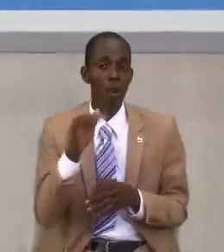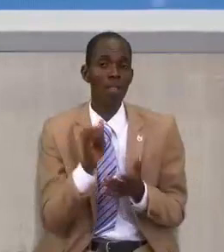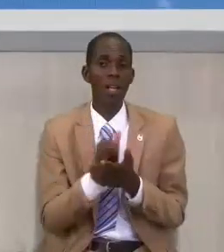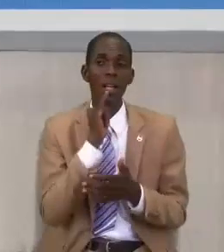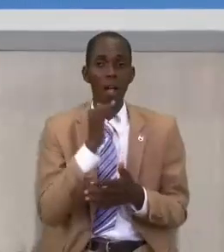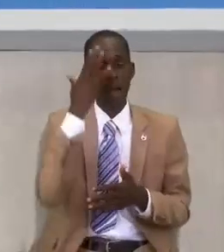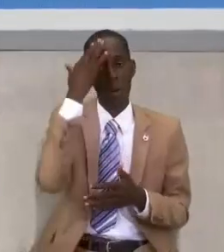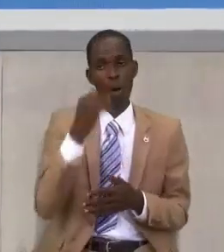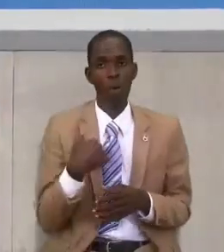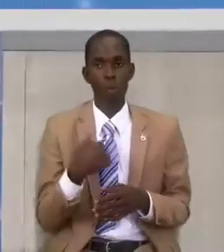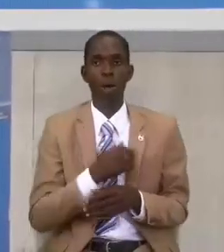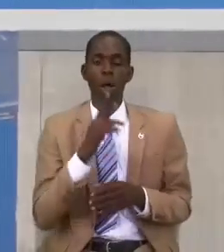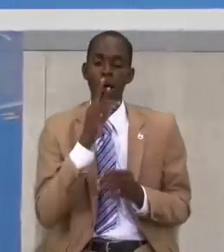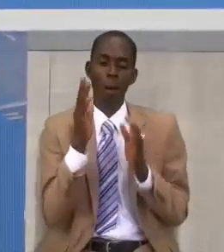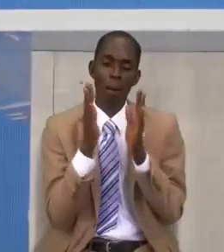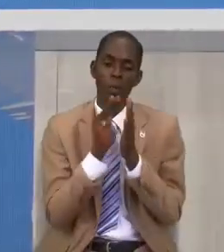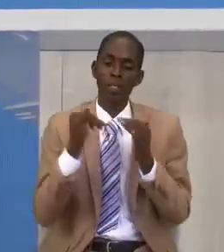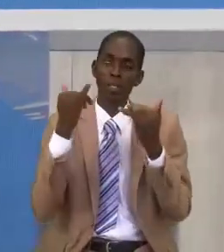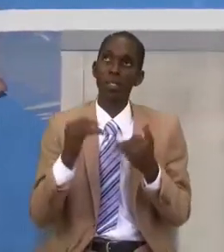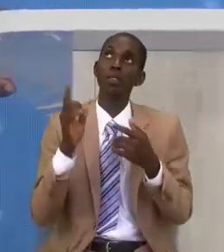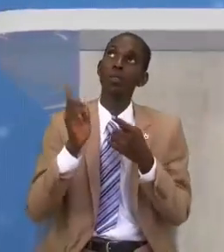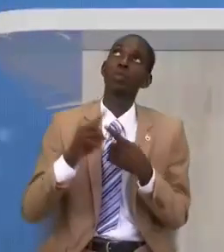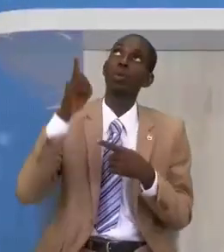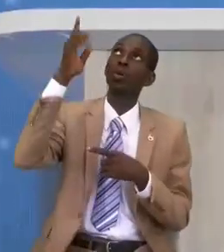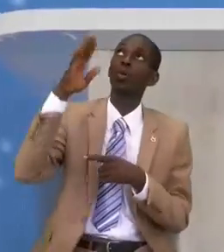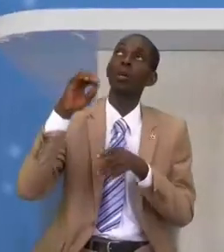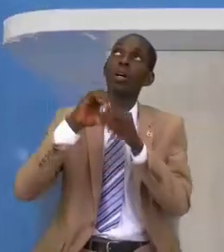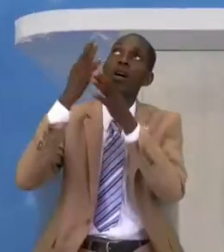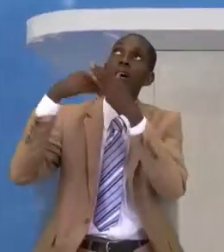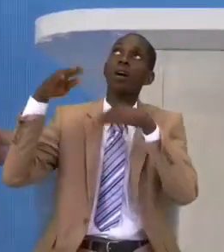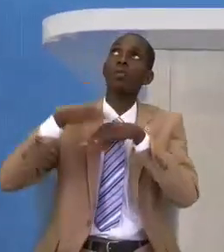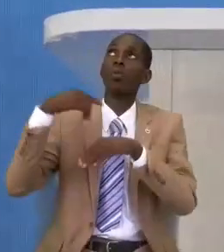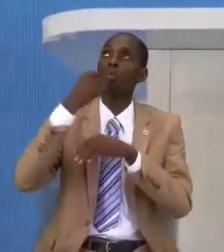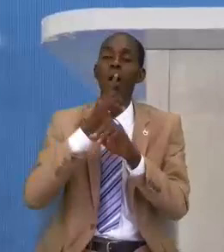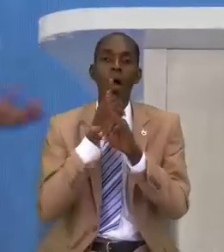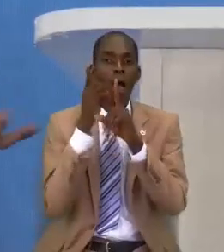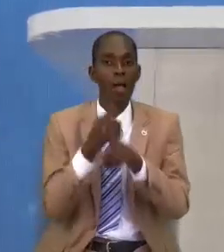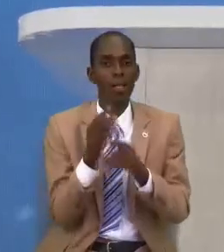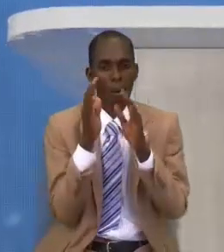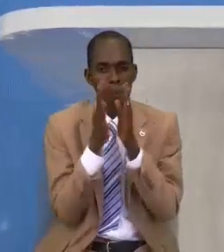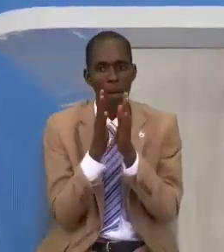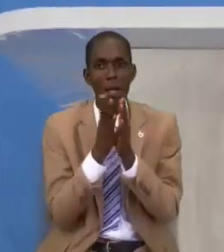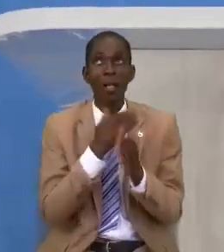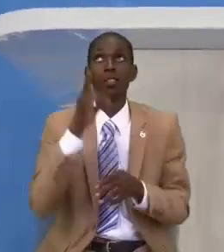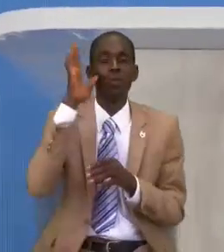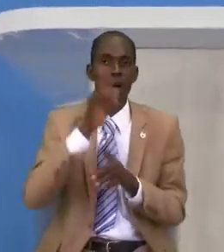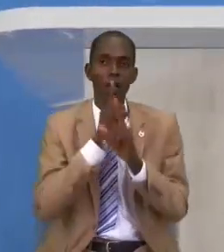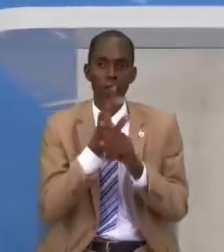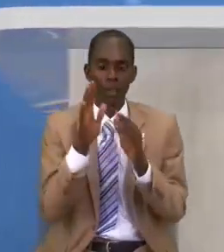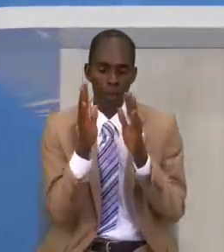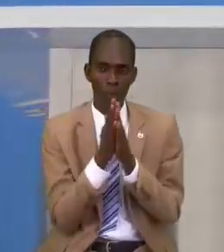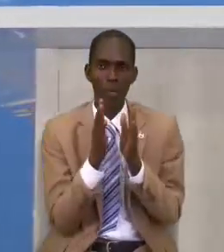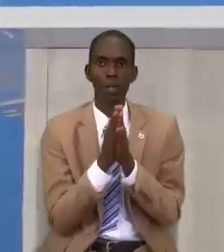who answers prayer. And He will answer your prayer as you pray, as you trust Him, as you believe in